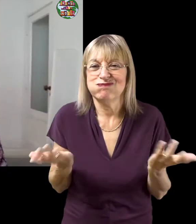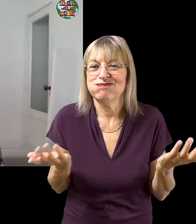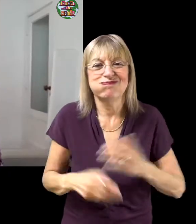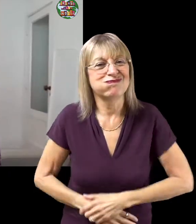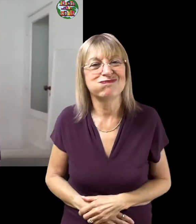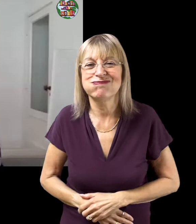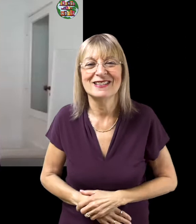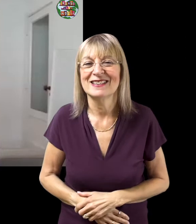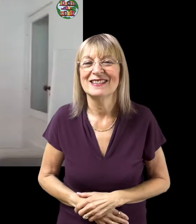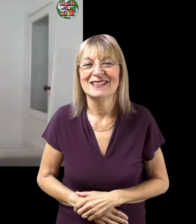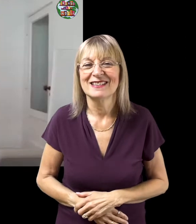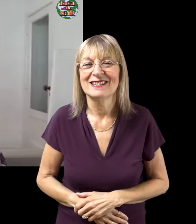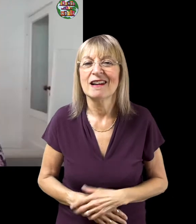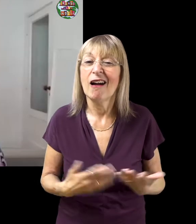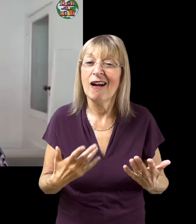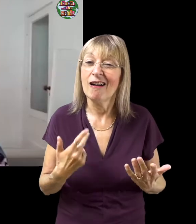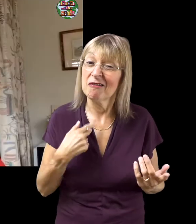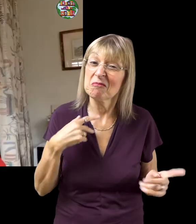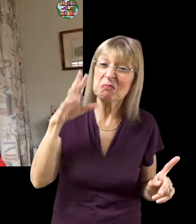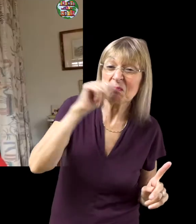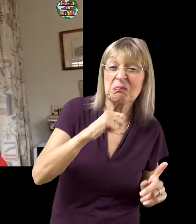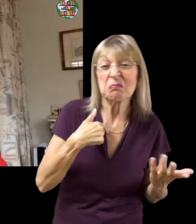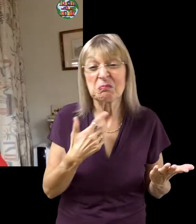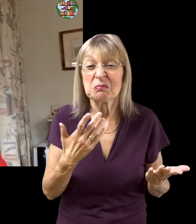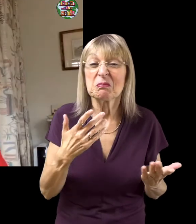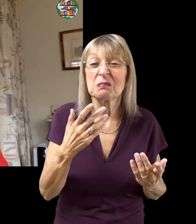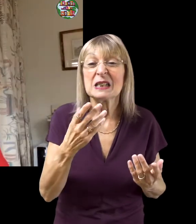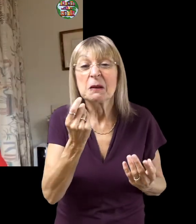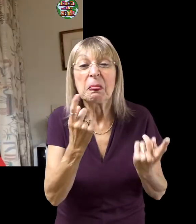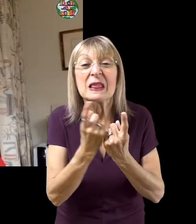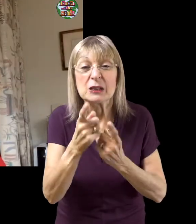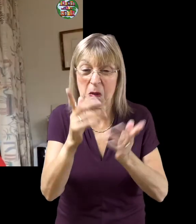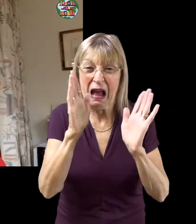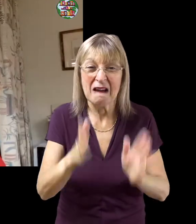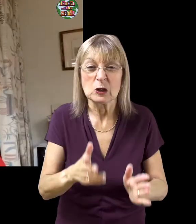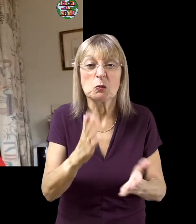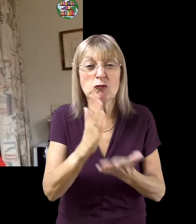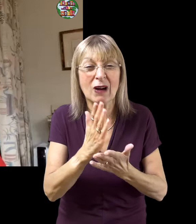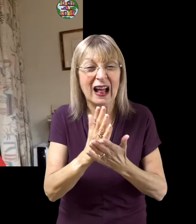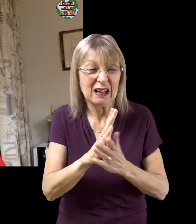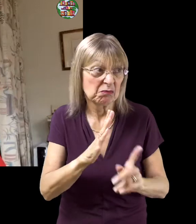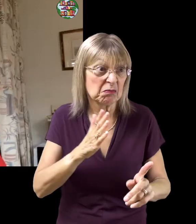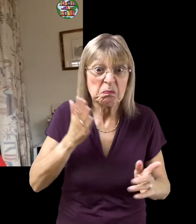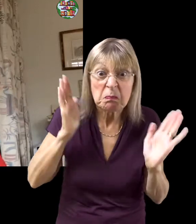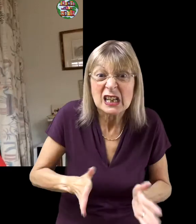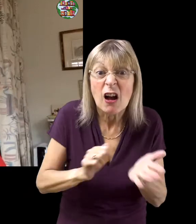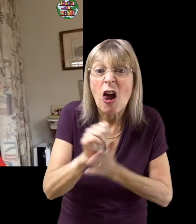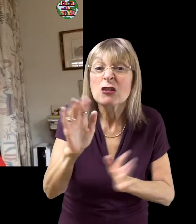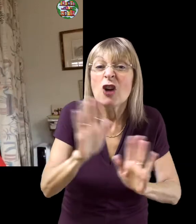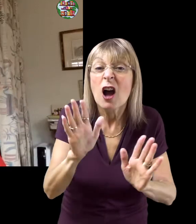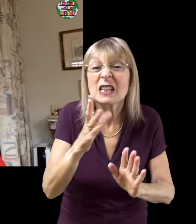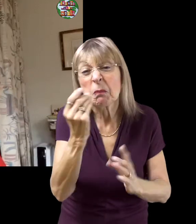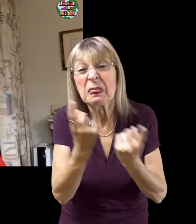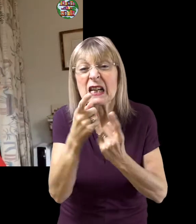just amazing, really. Yeah. Presumably there are some things that you have to, things that are not necessarily cultural, but there